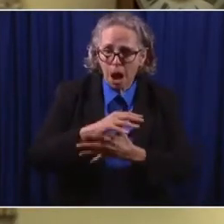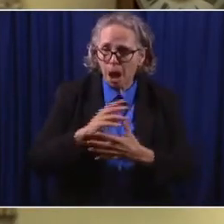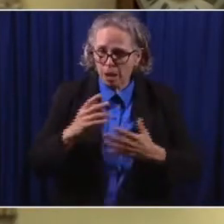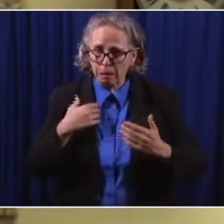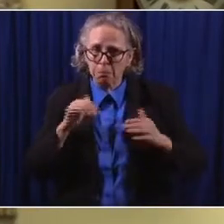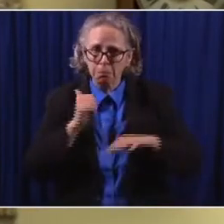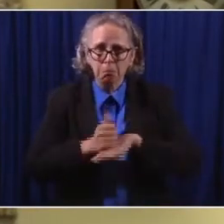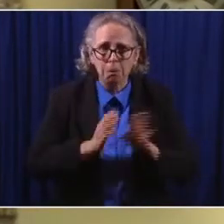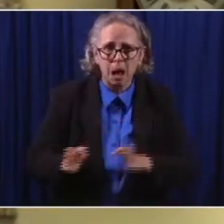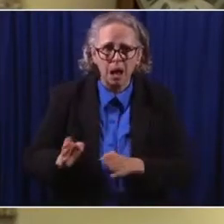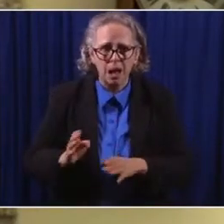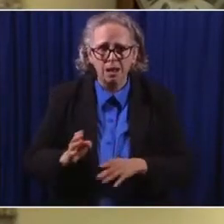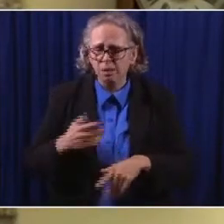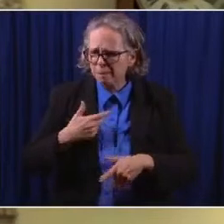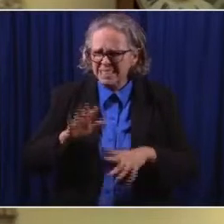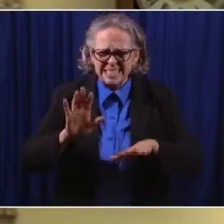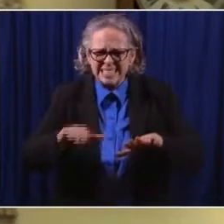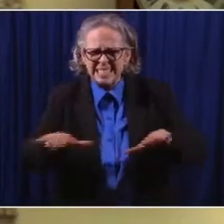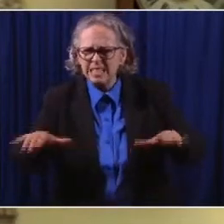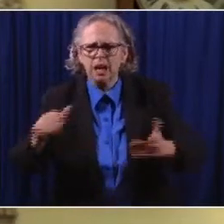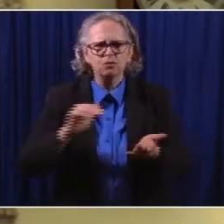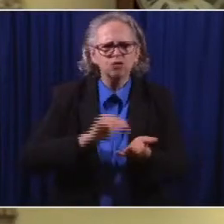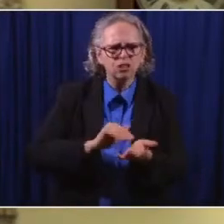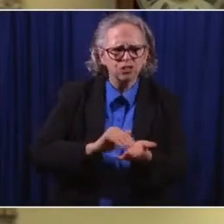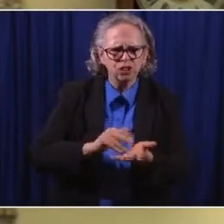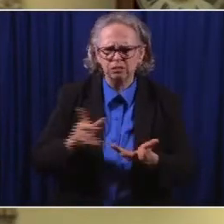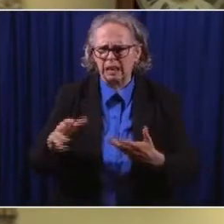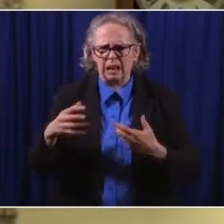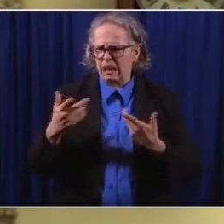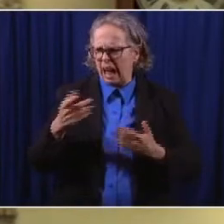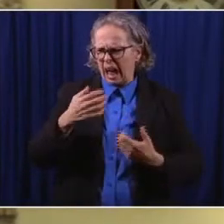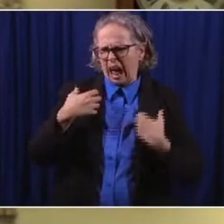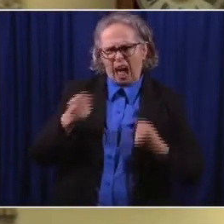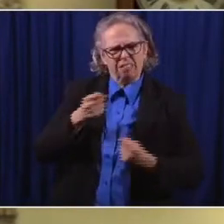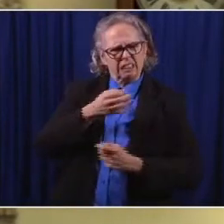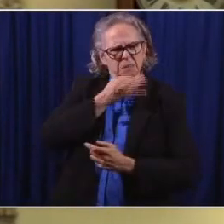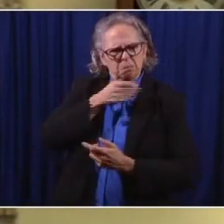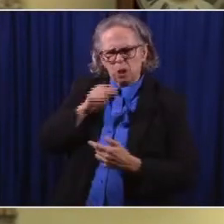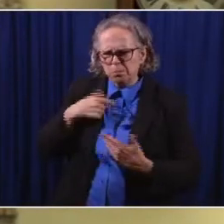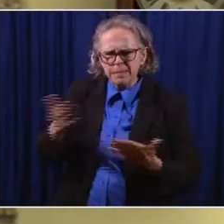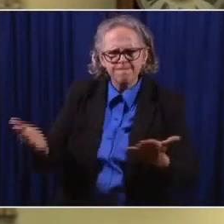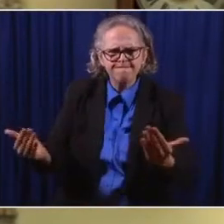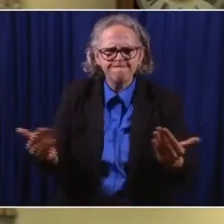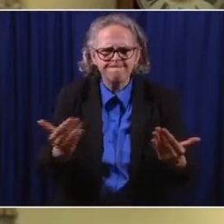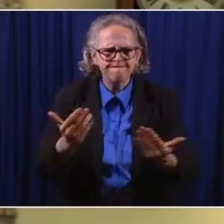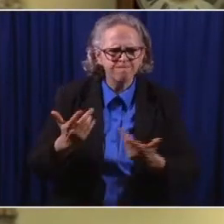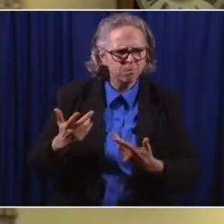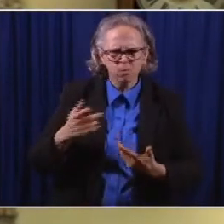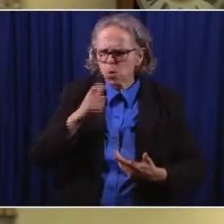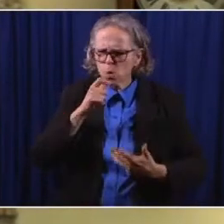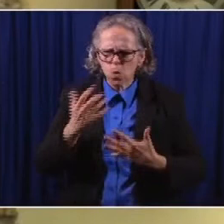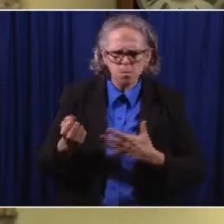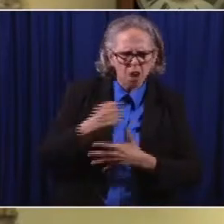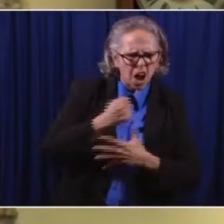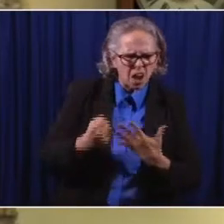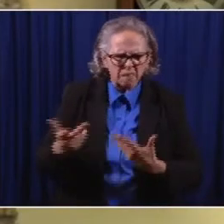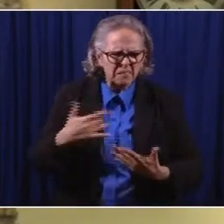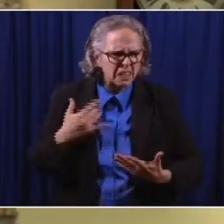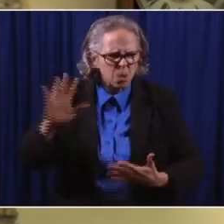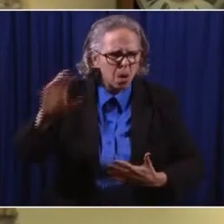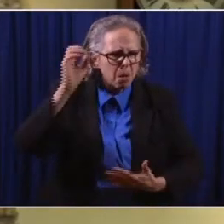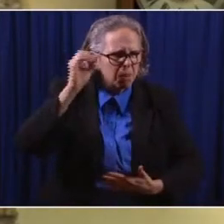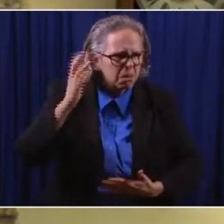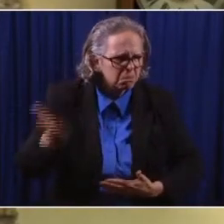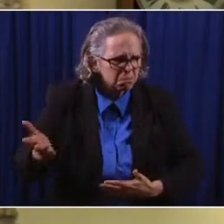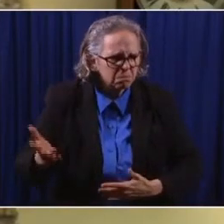and health experts, but two groups of people that you would assume are going to be early on are